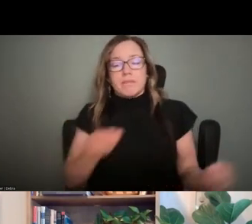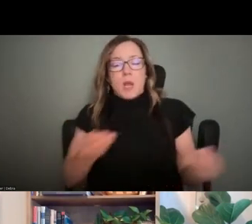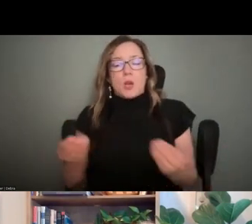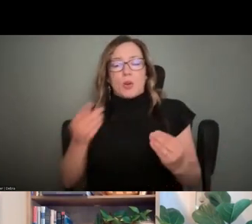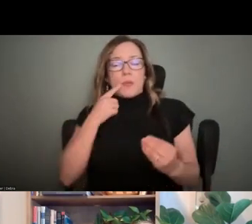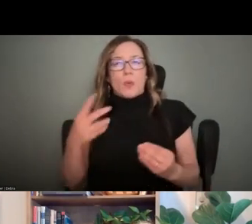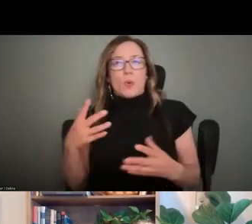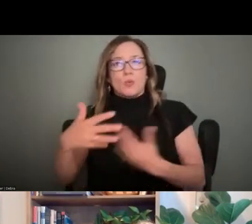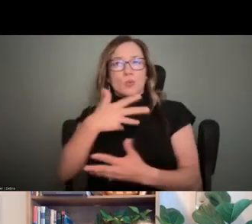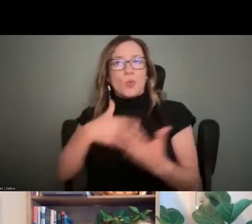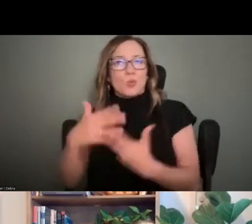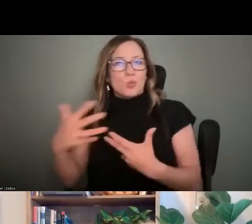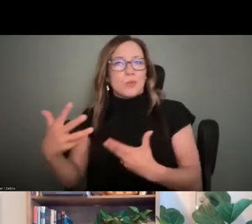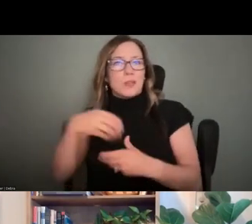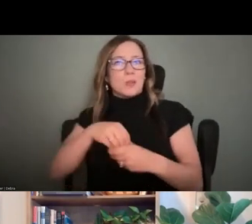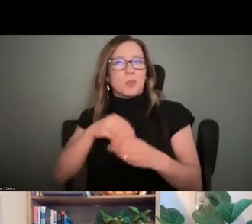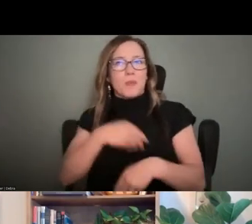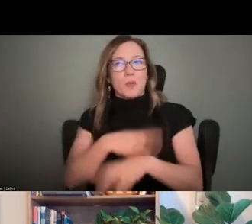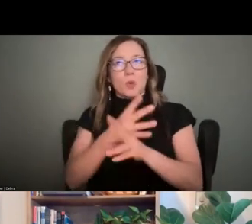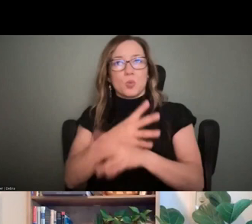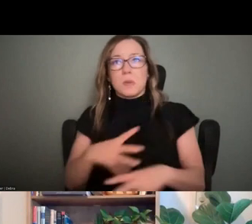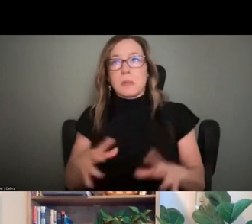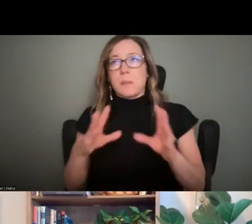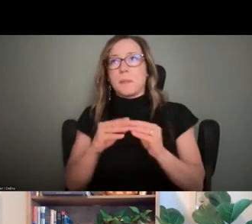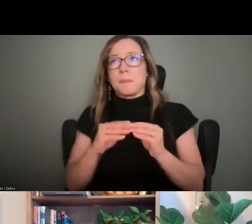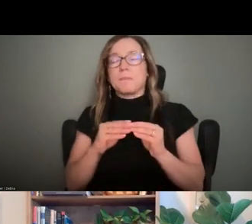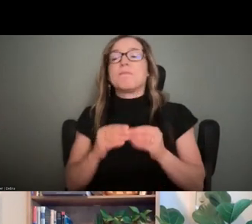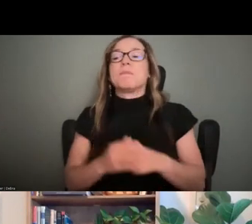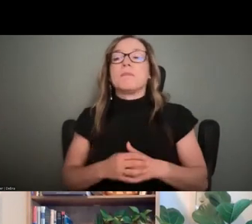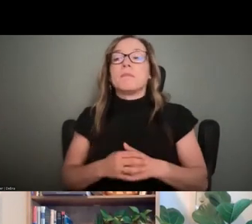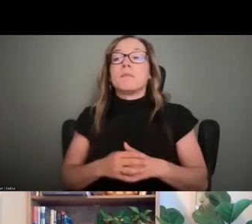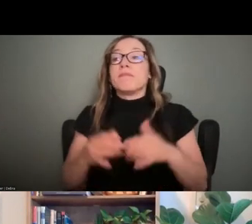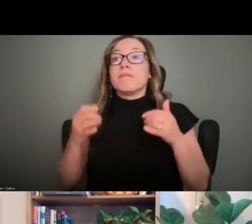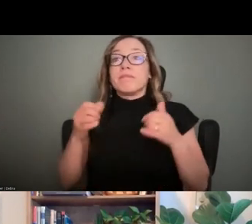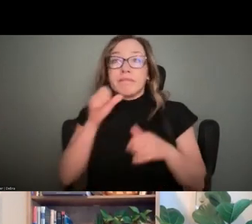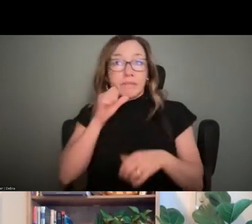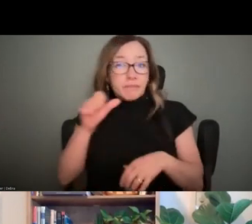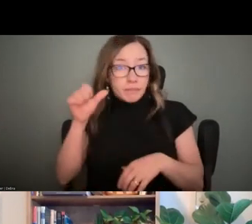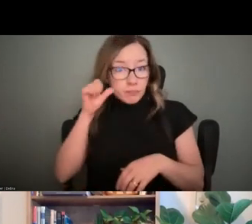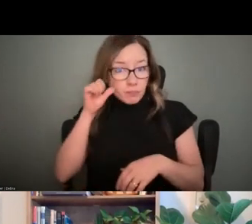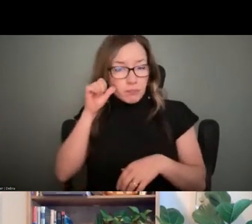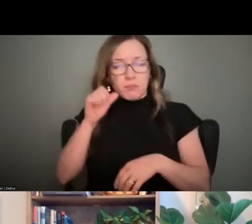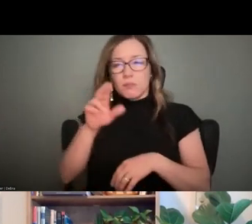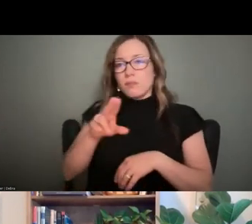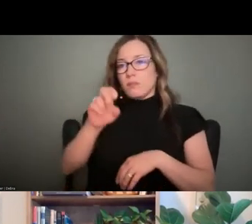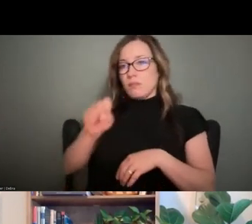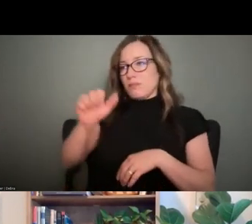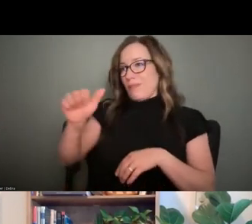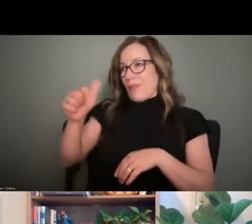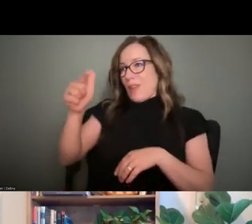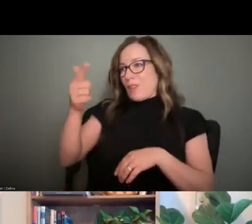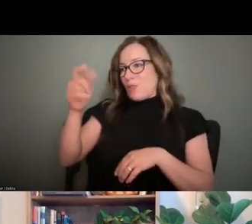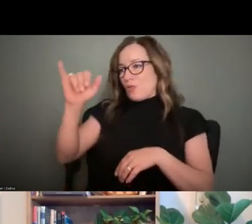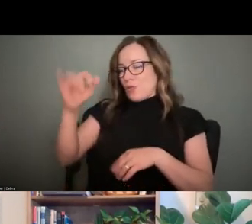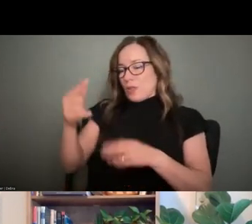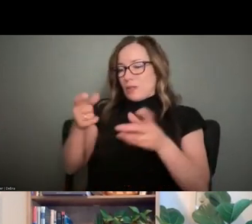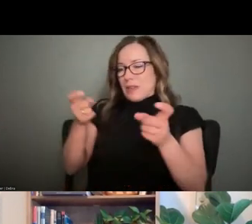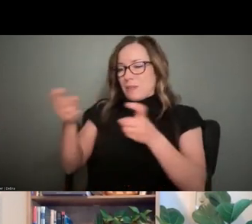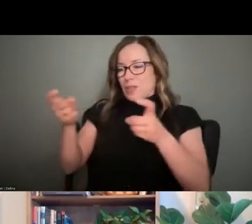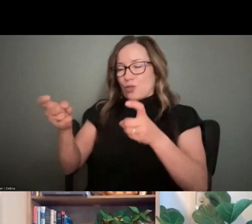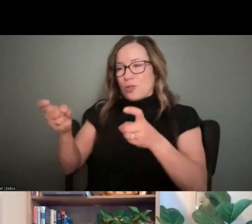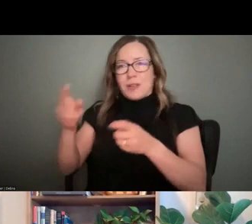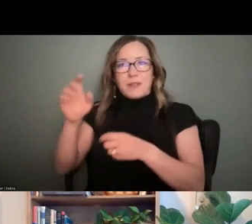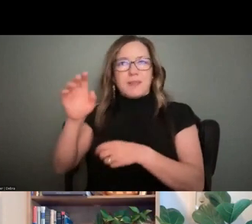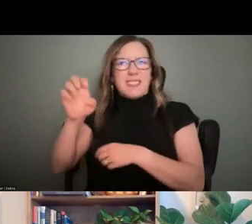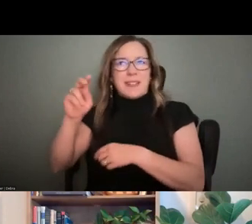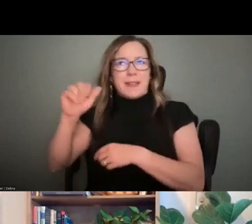Social Engagement Virtual Summit. As we shared yesterday, US Aging has the privilege of administering ENGAGED, the